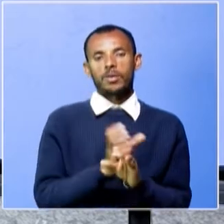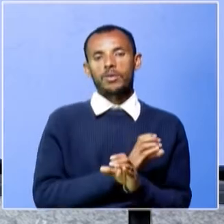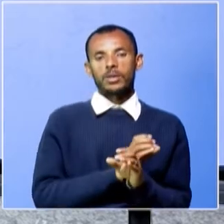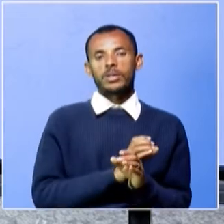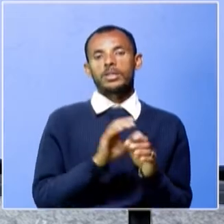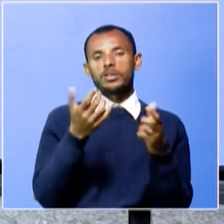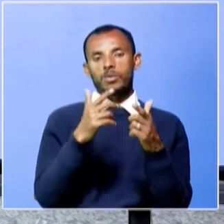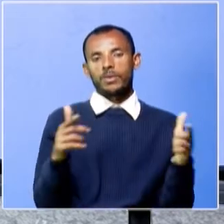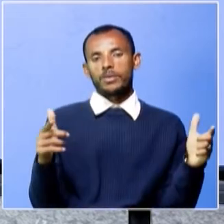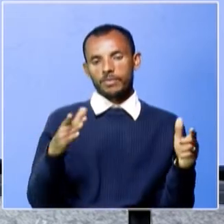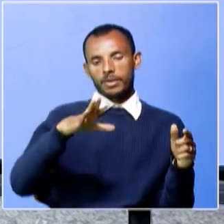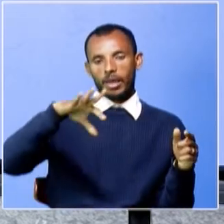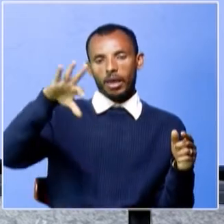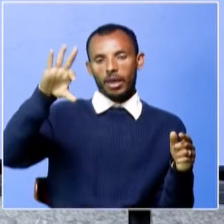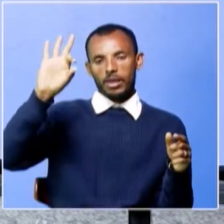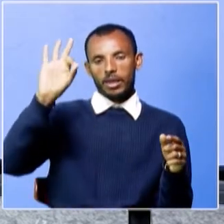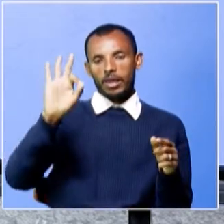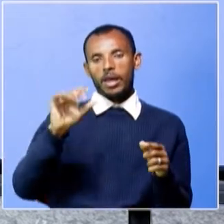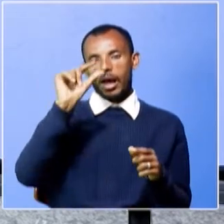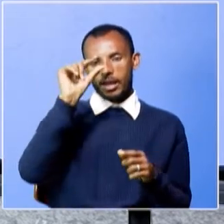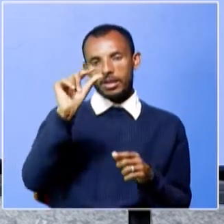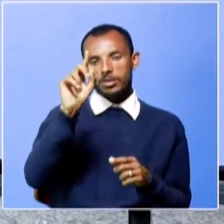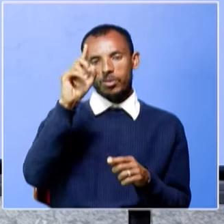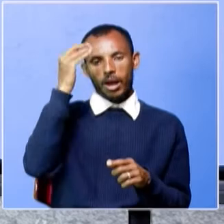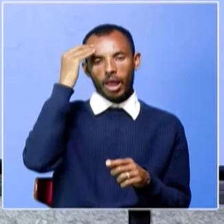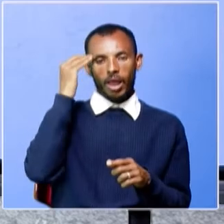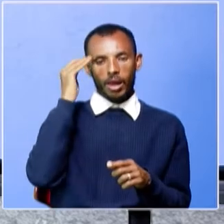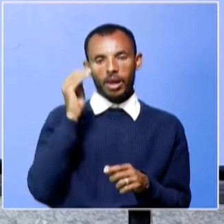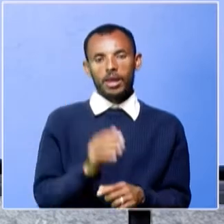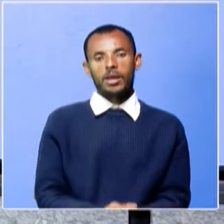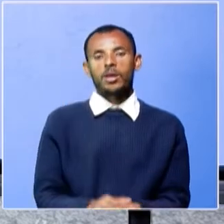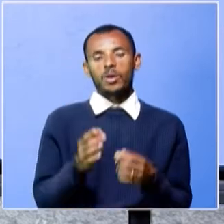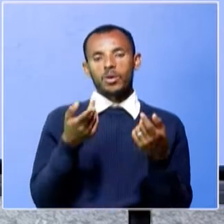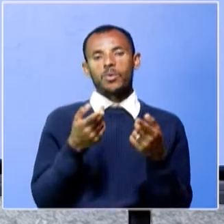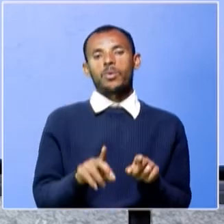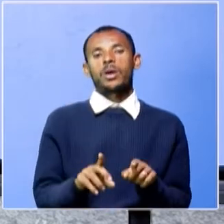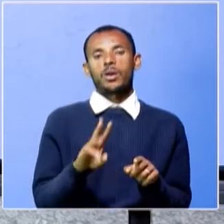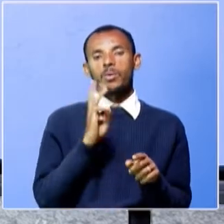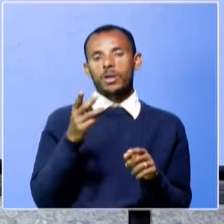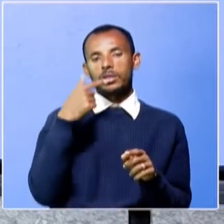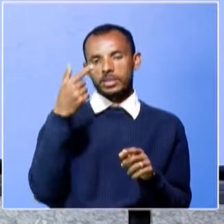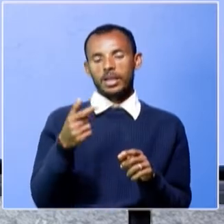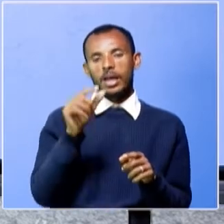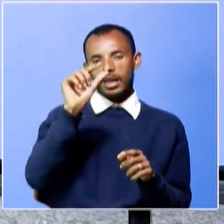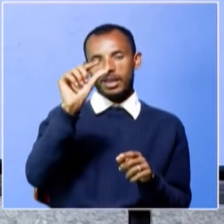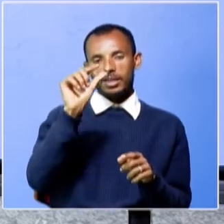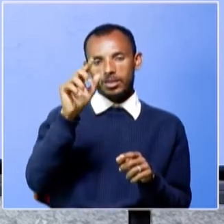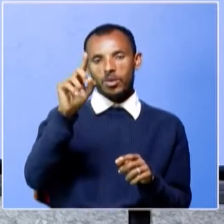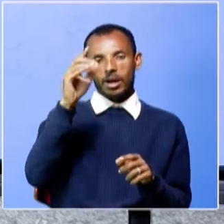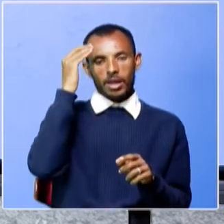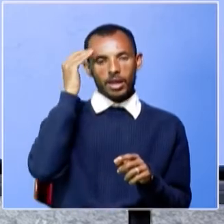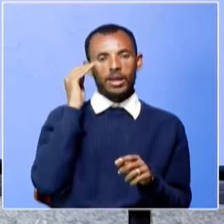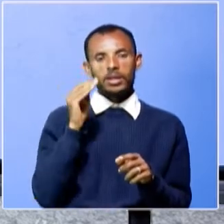the probability of getting at least one head. When we say at least one head,